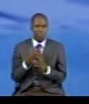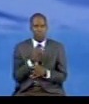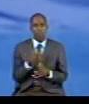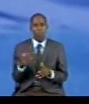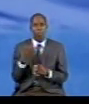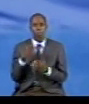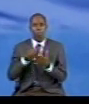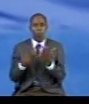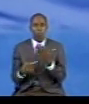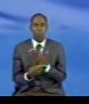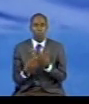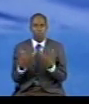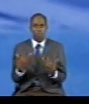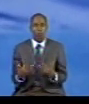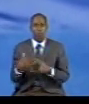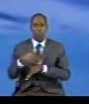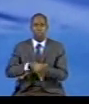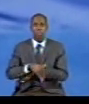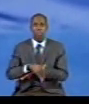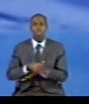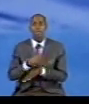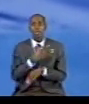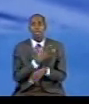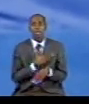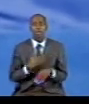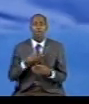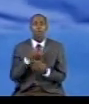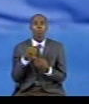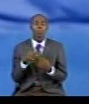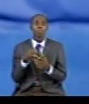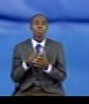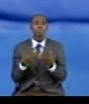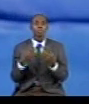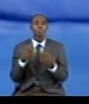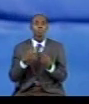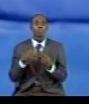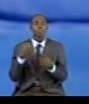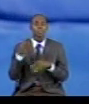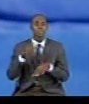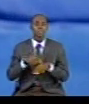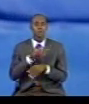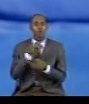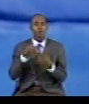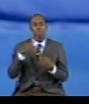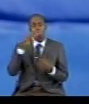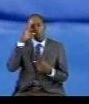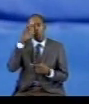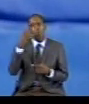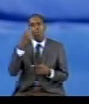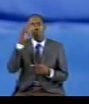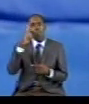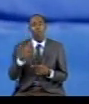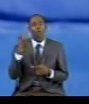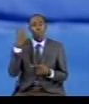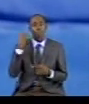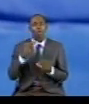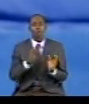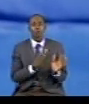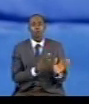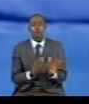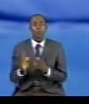today. And when it comes to the time when the man of God was about to distribute healings